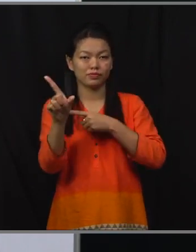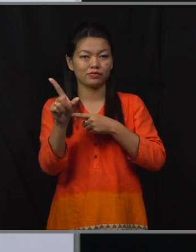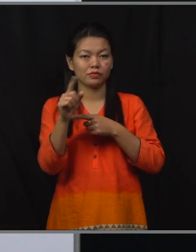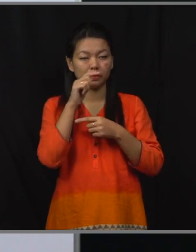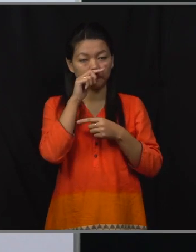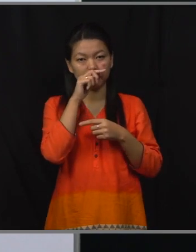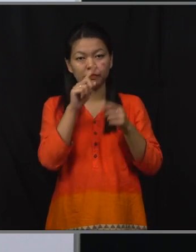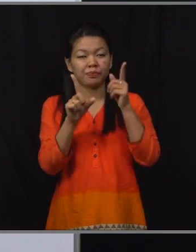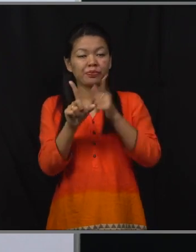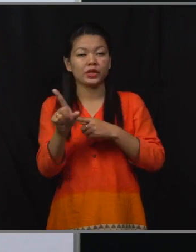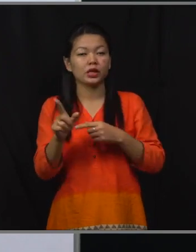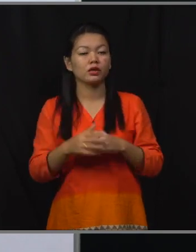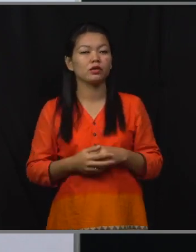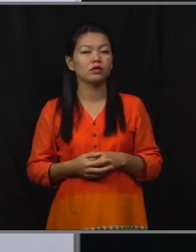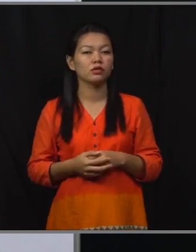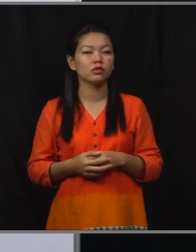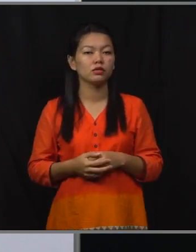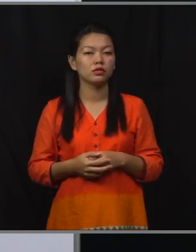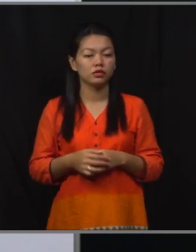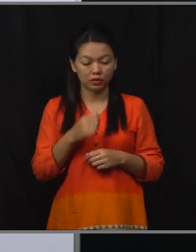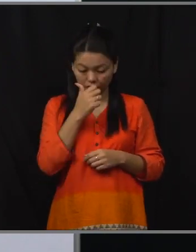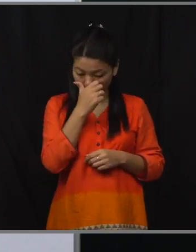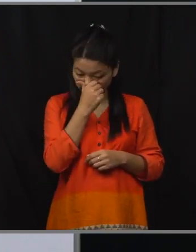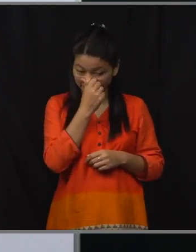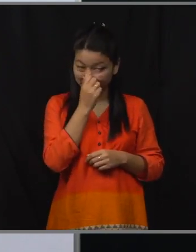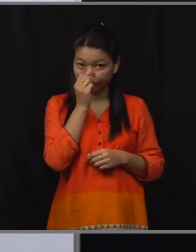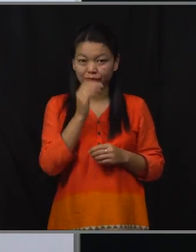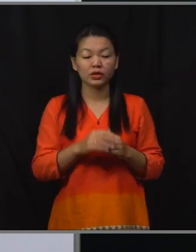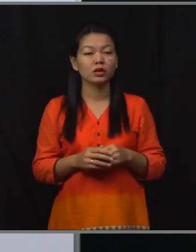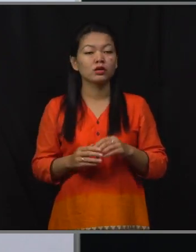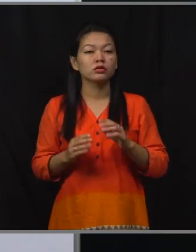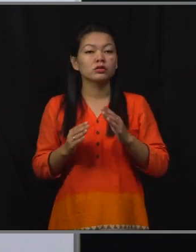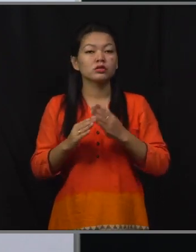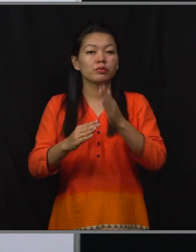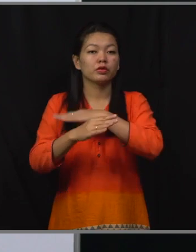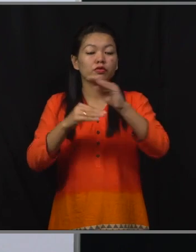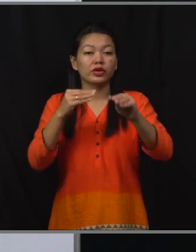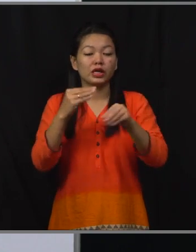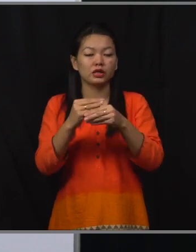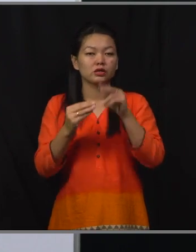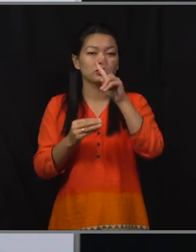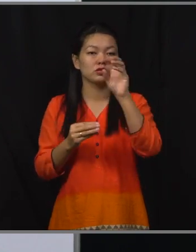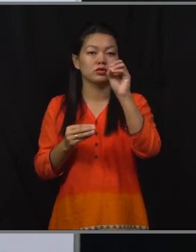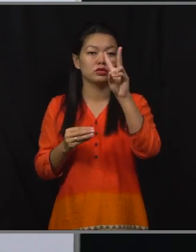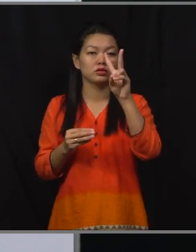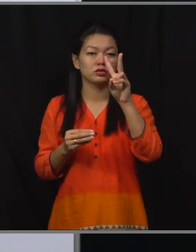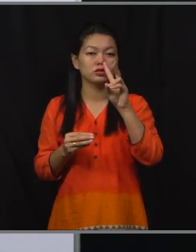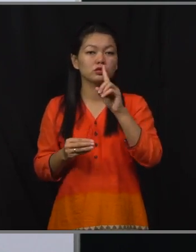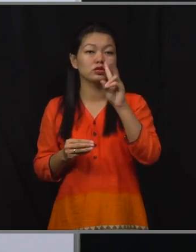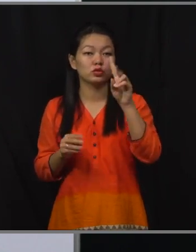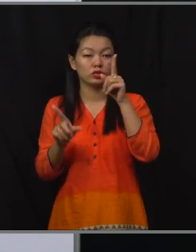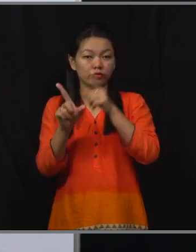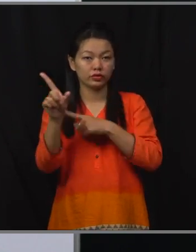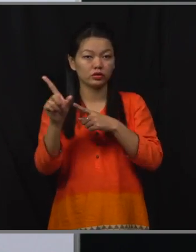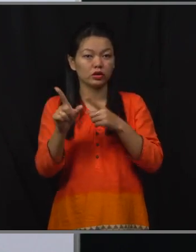to next financial year, but it has to be added in this financial year because this amount is supposed to be